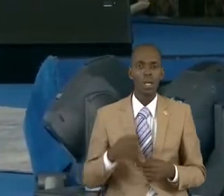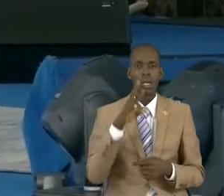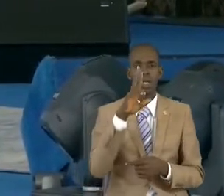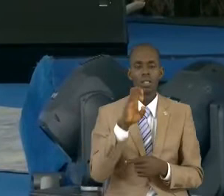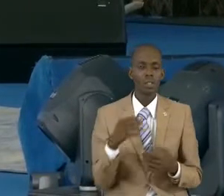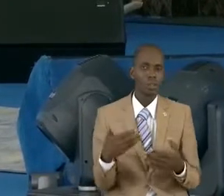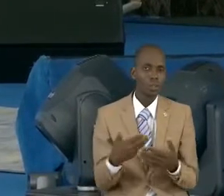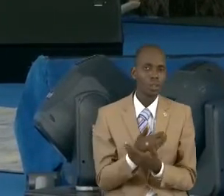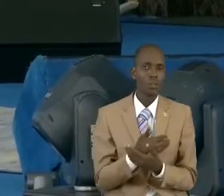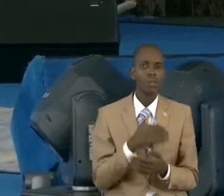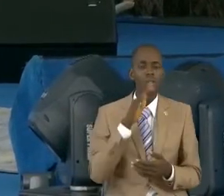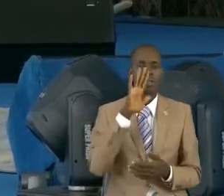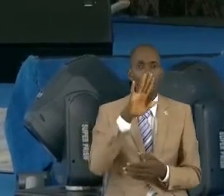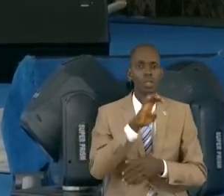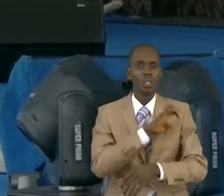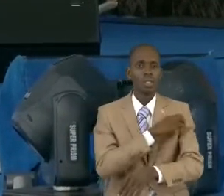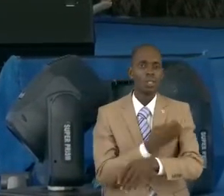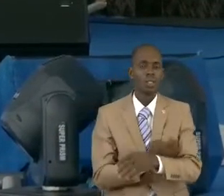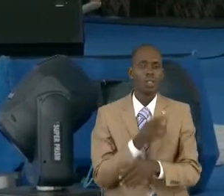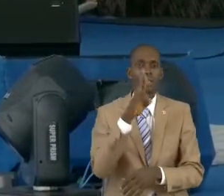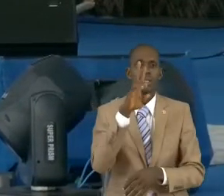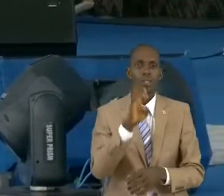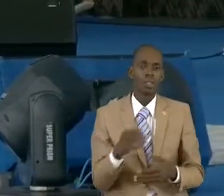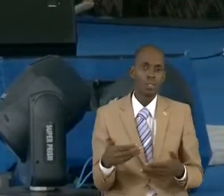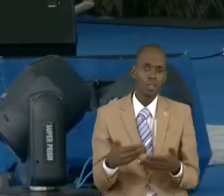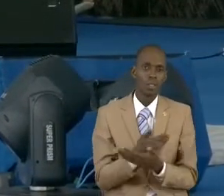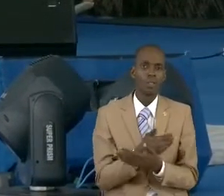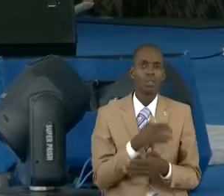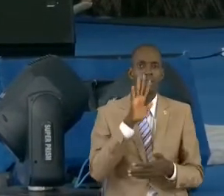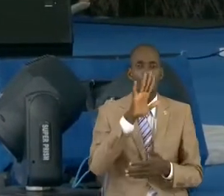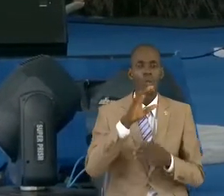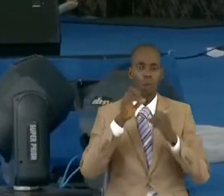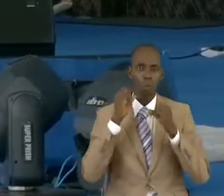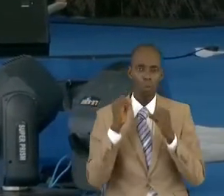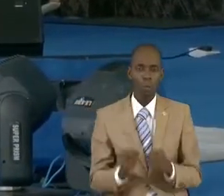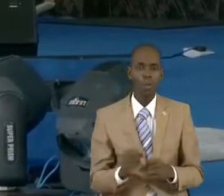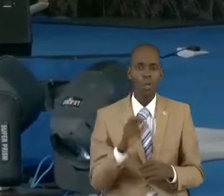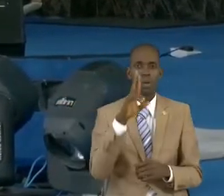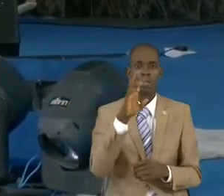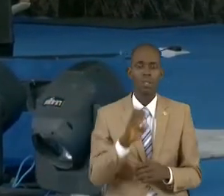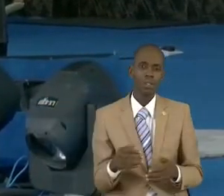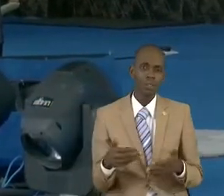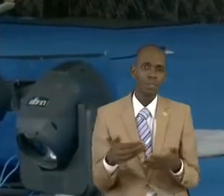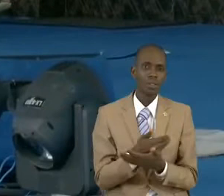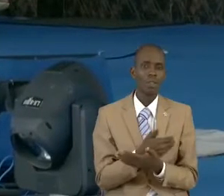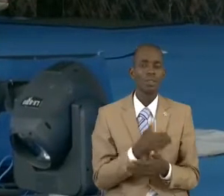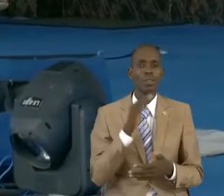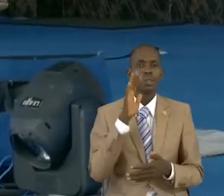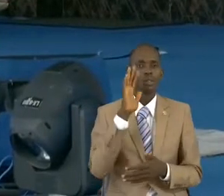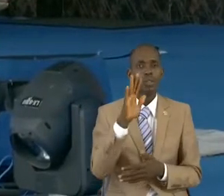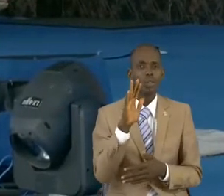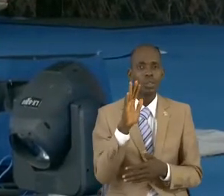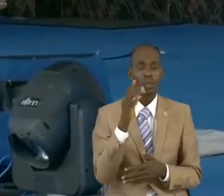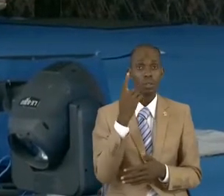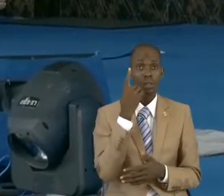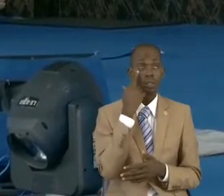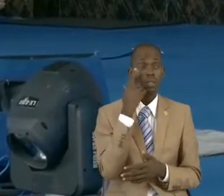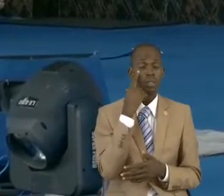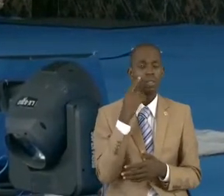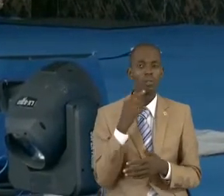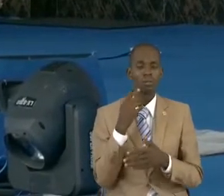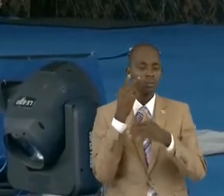Your energy renewed. Your power renewed. Your sharp sight